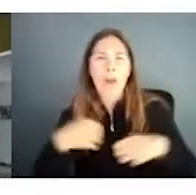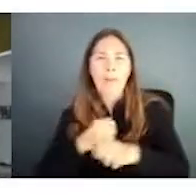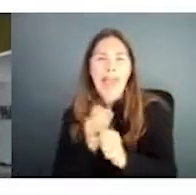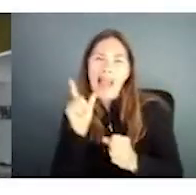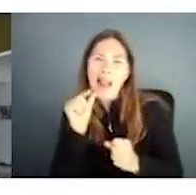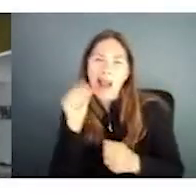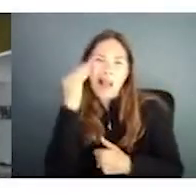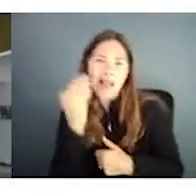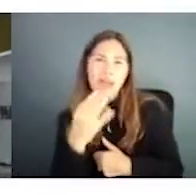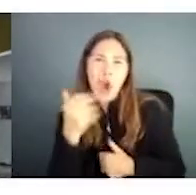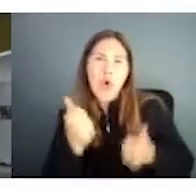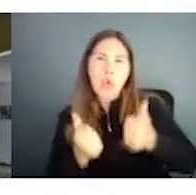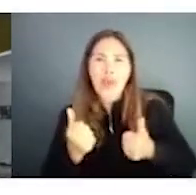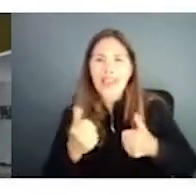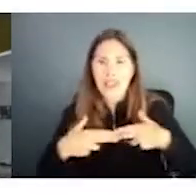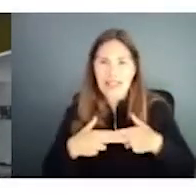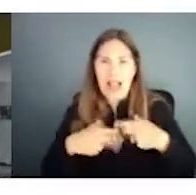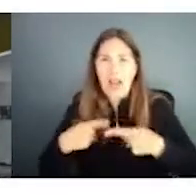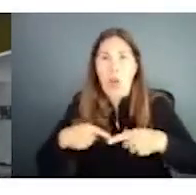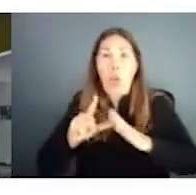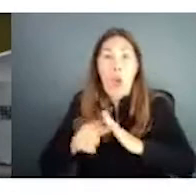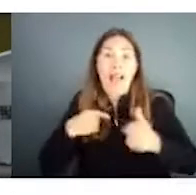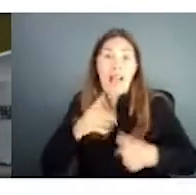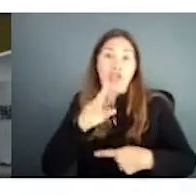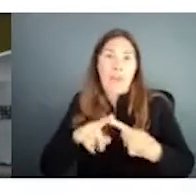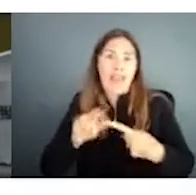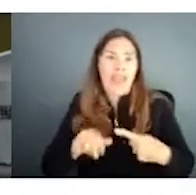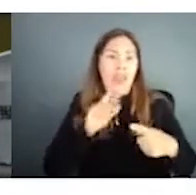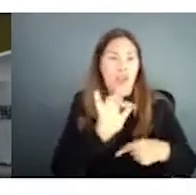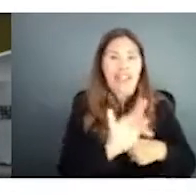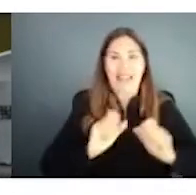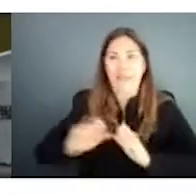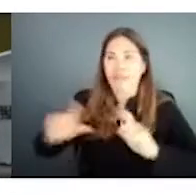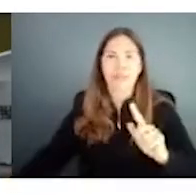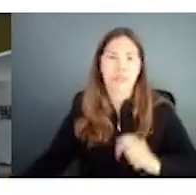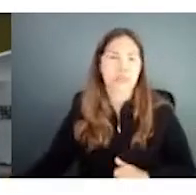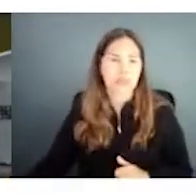you what slide I'm on as we're talking about it. And you can just use that link